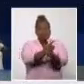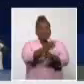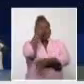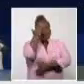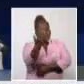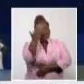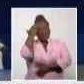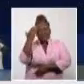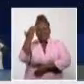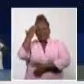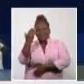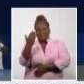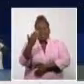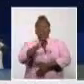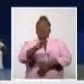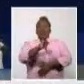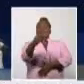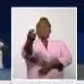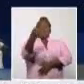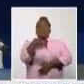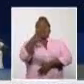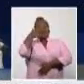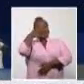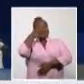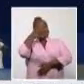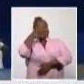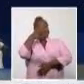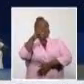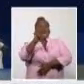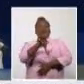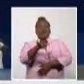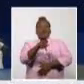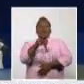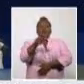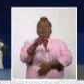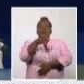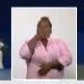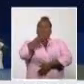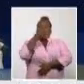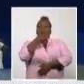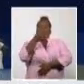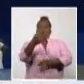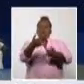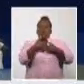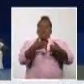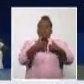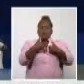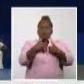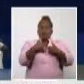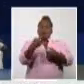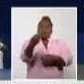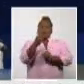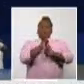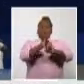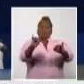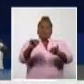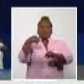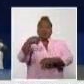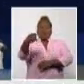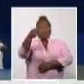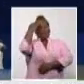First, we have to start by giving our condolences to two families, two groups of colleagues and friends for the death of two